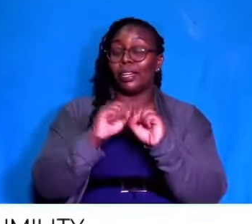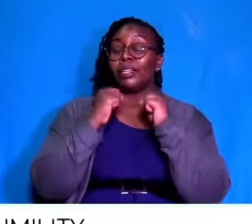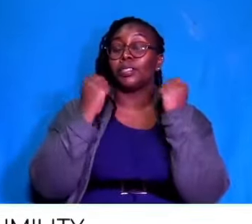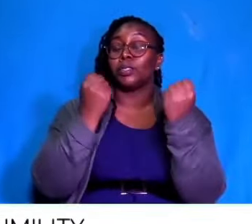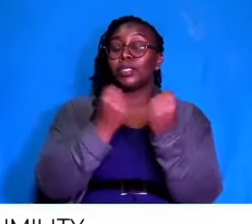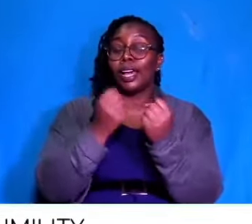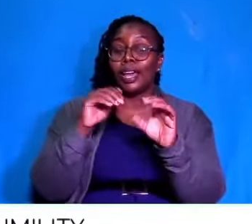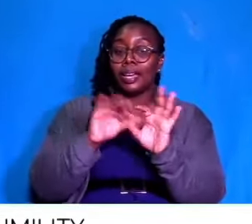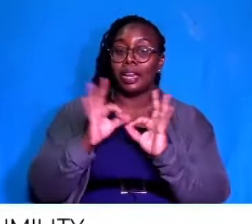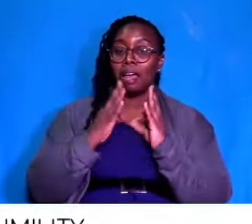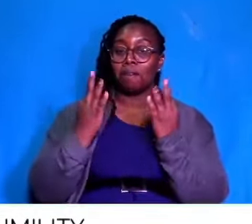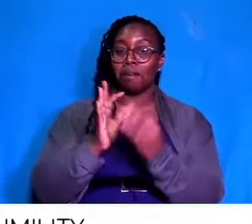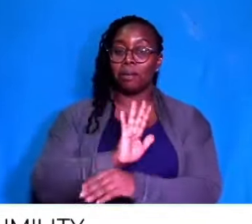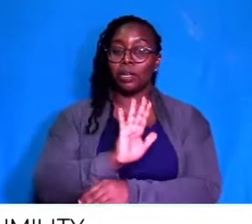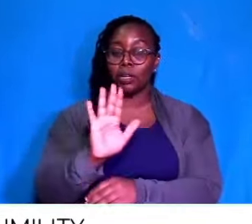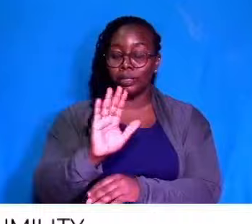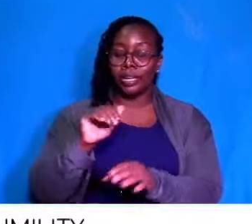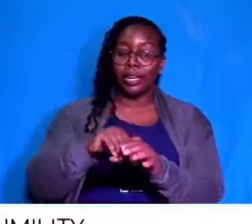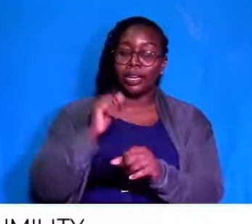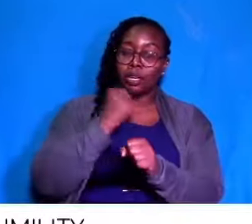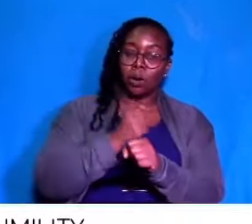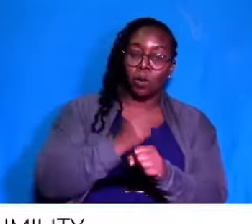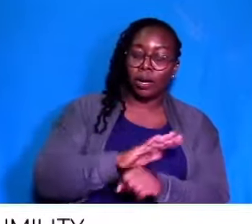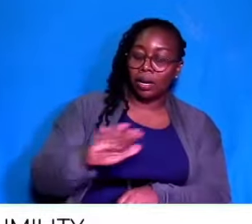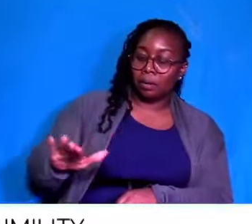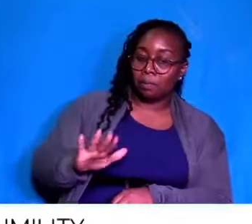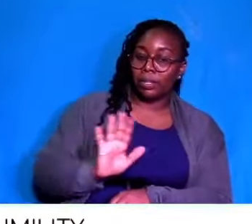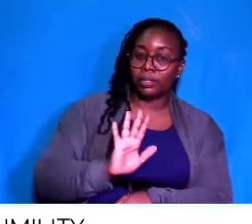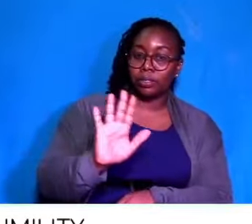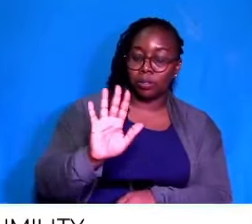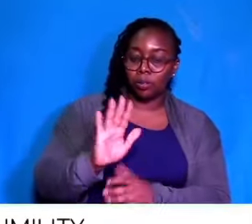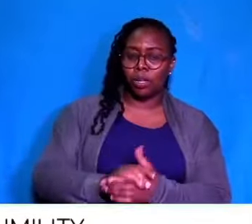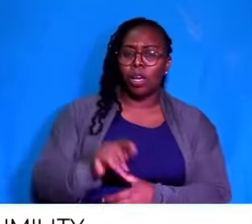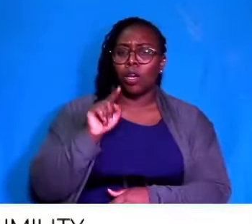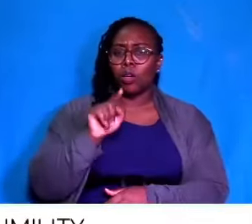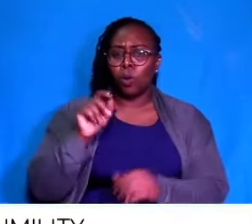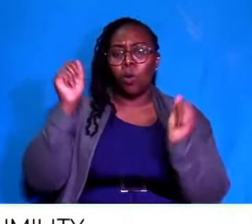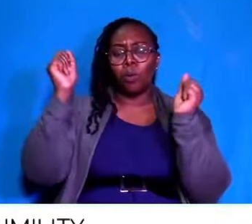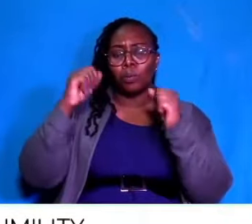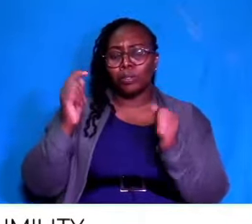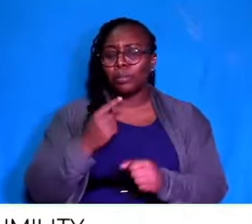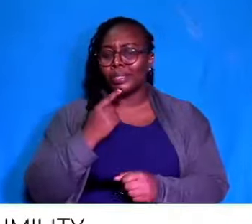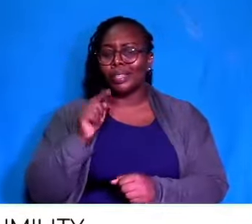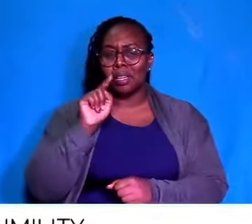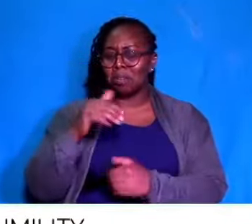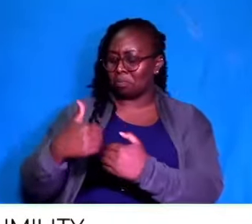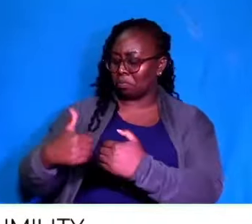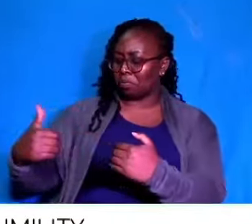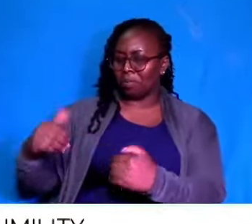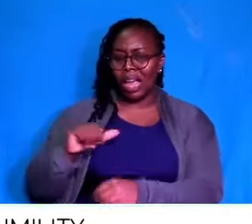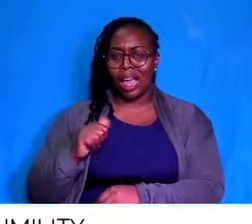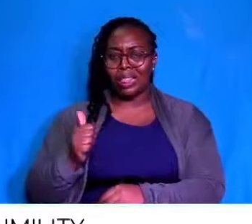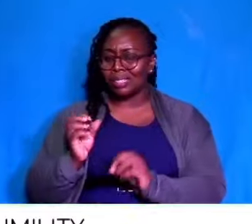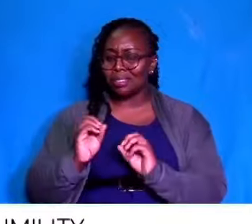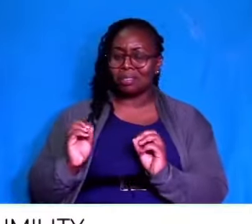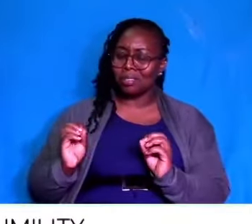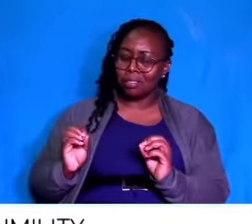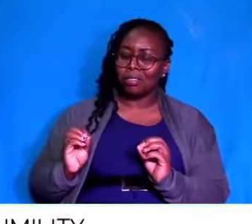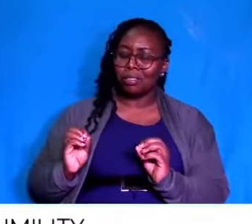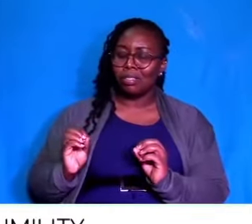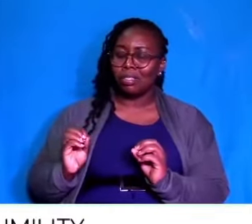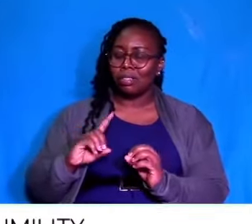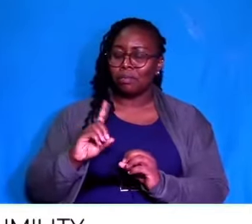It's in your workplace. Are you able to say that you do not discriminate? That you're seeking to have the same mind with those who you are of